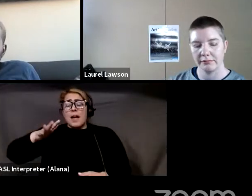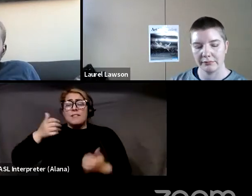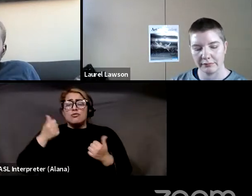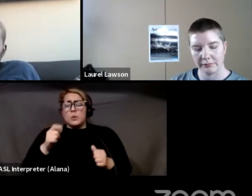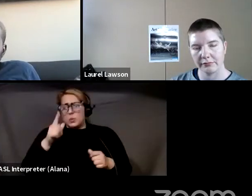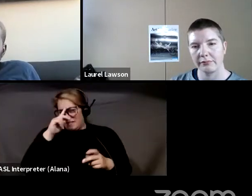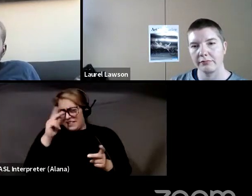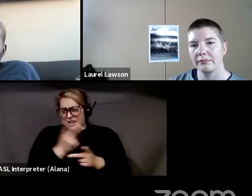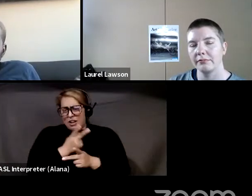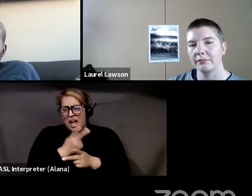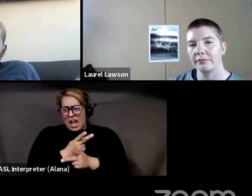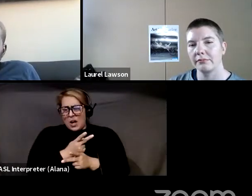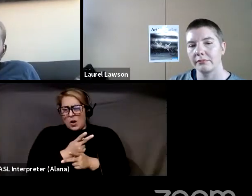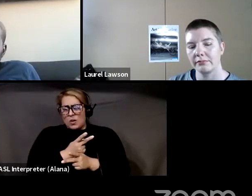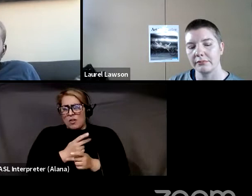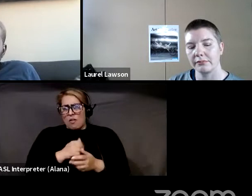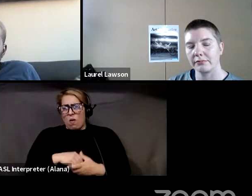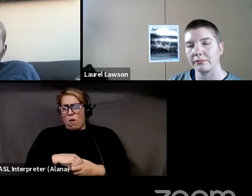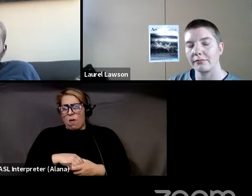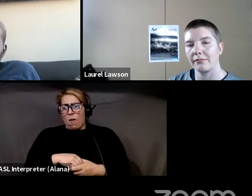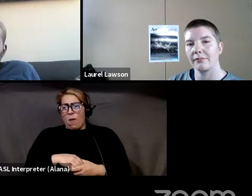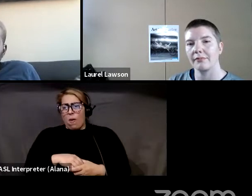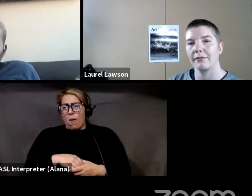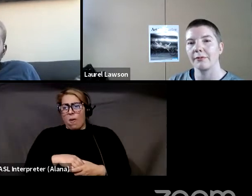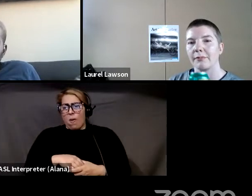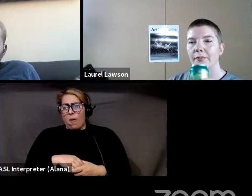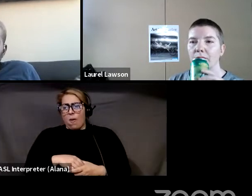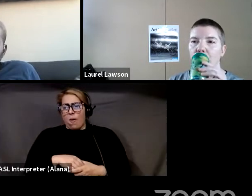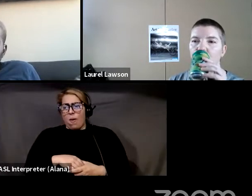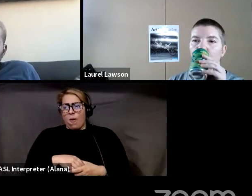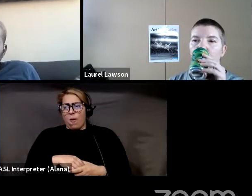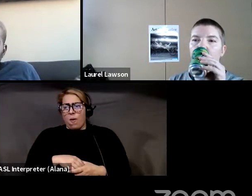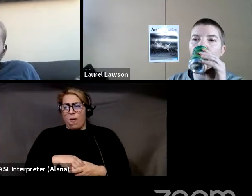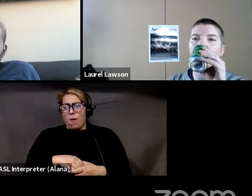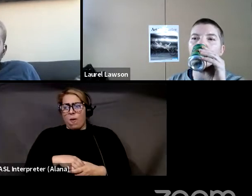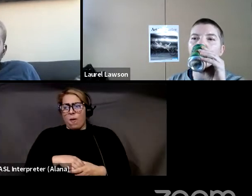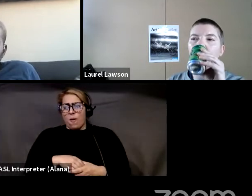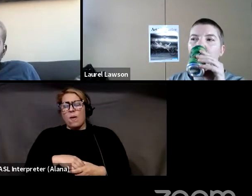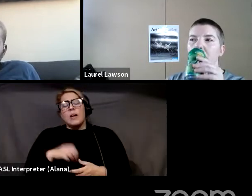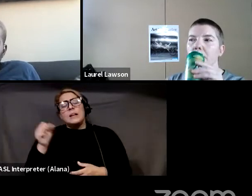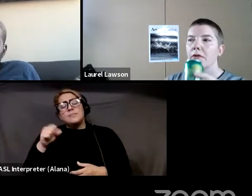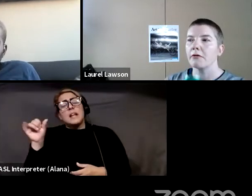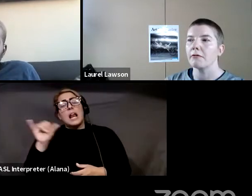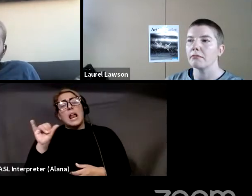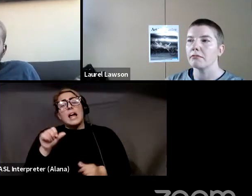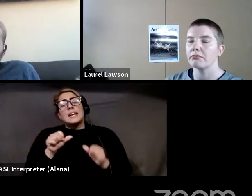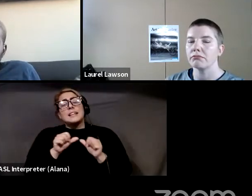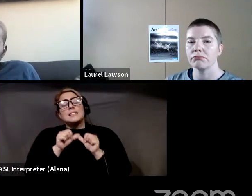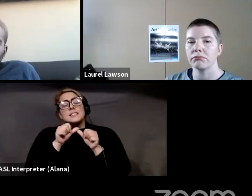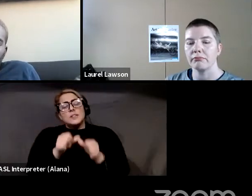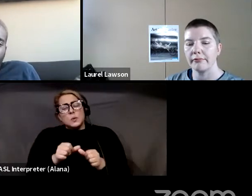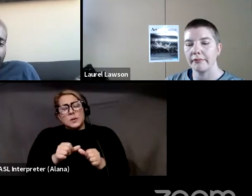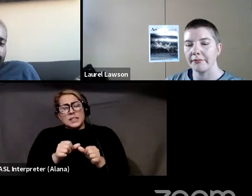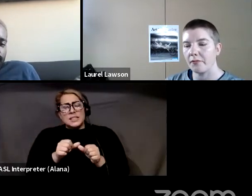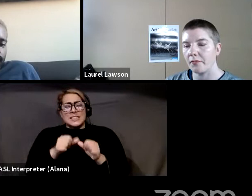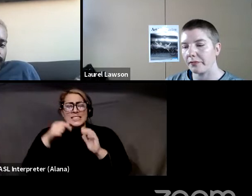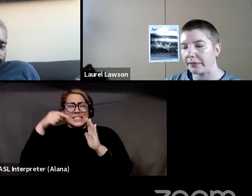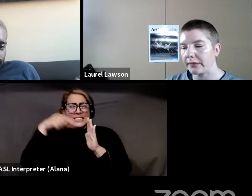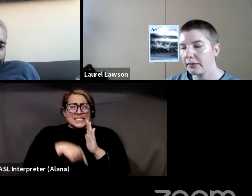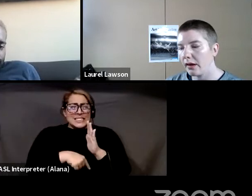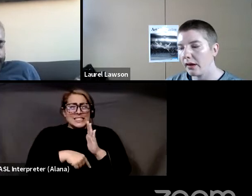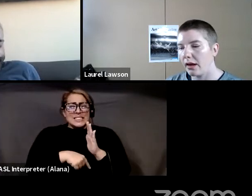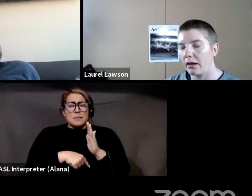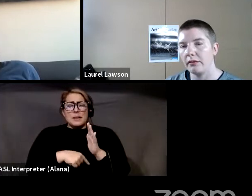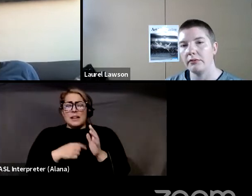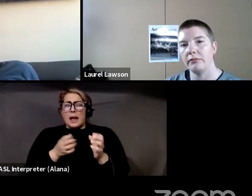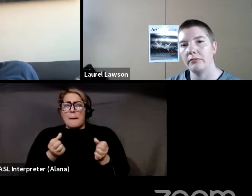out ways of, yeah, like continuing deepening like a more